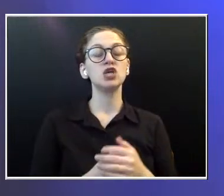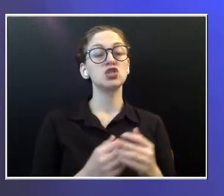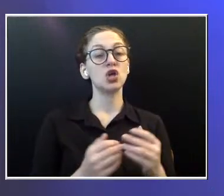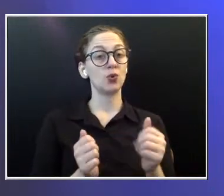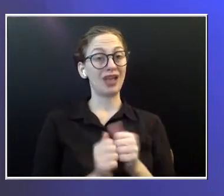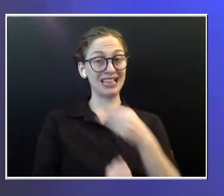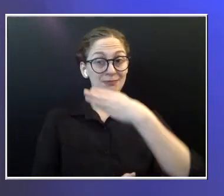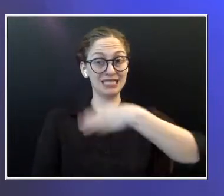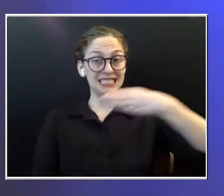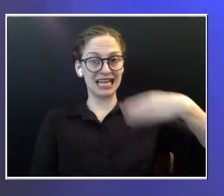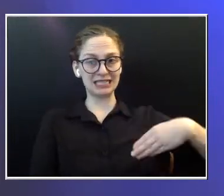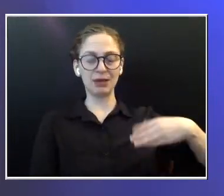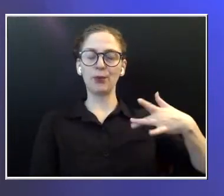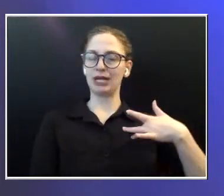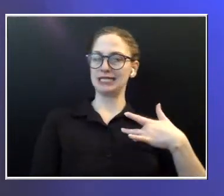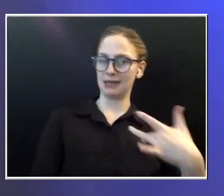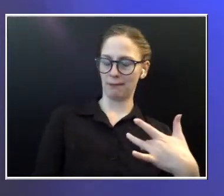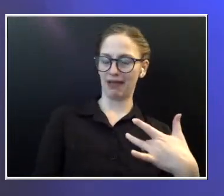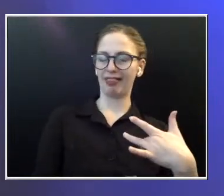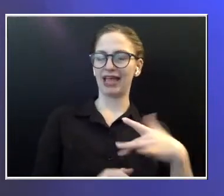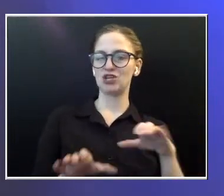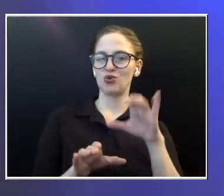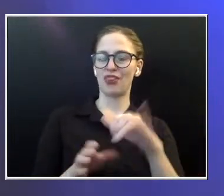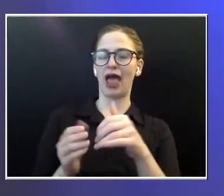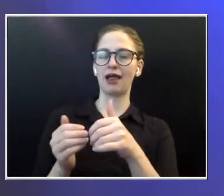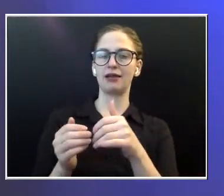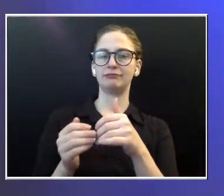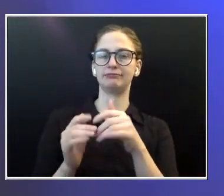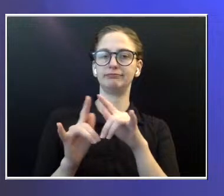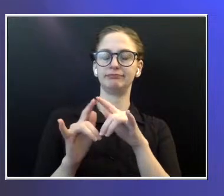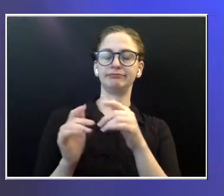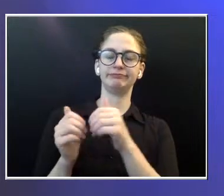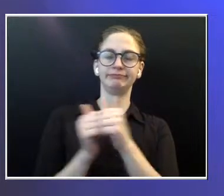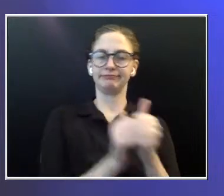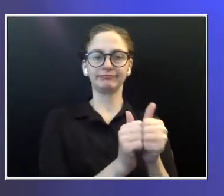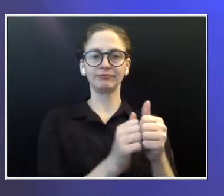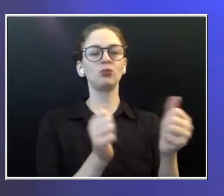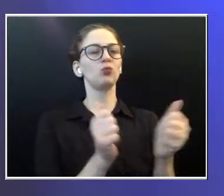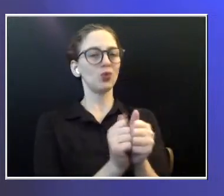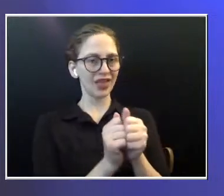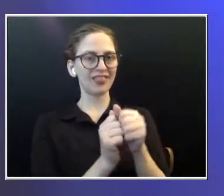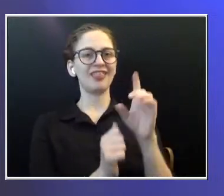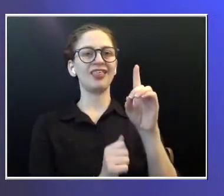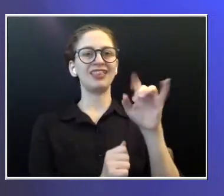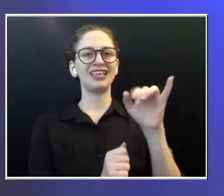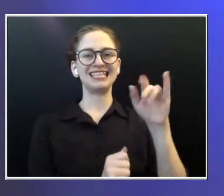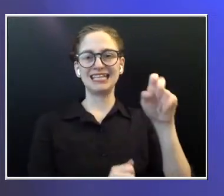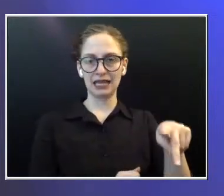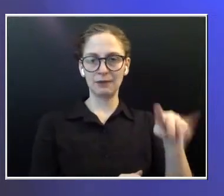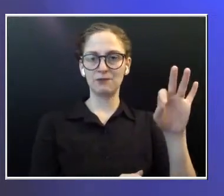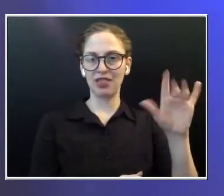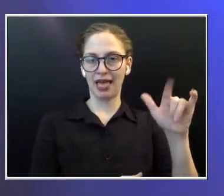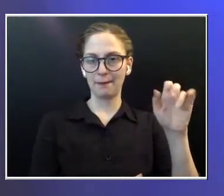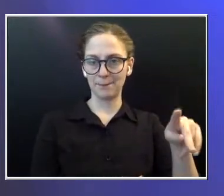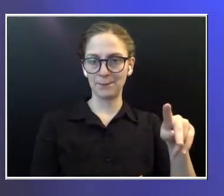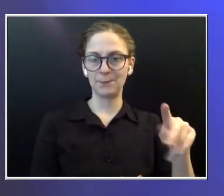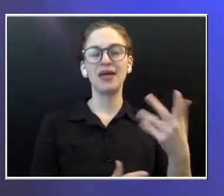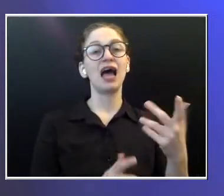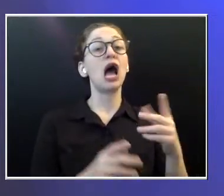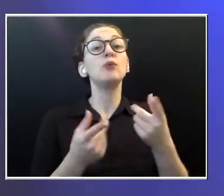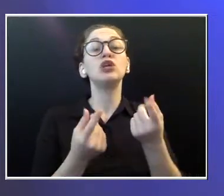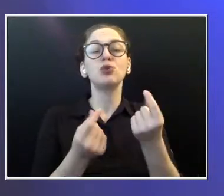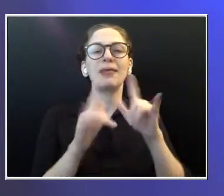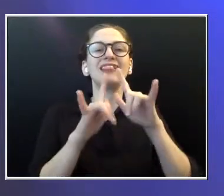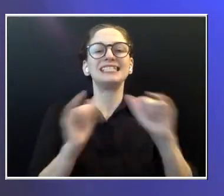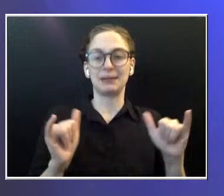mastectomy and at the same time they get that reconstruction. So they're not having to undergo multiple surgeries. So that's what you can do when you're doing it in a